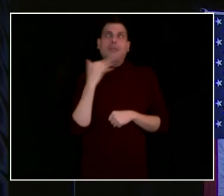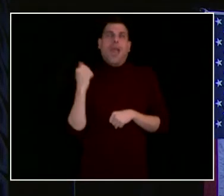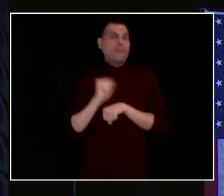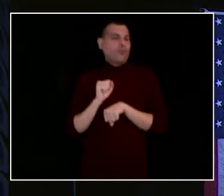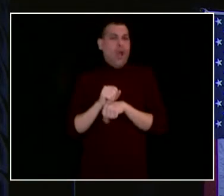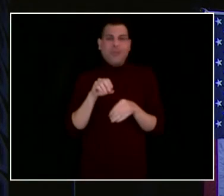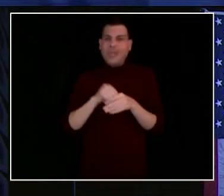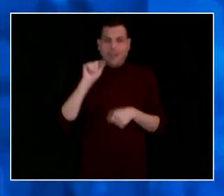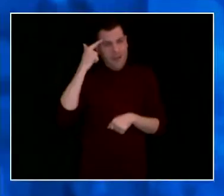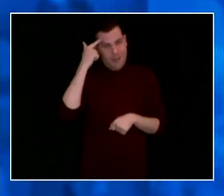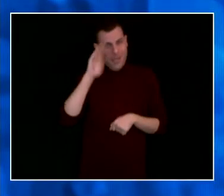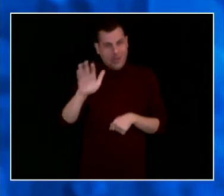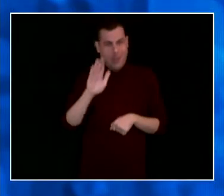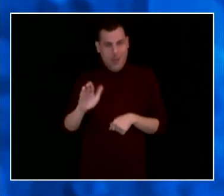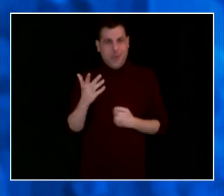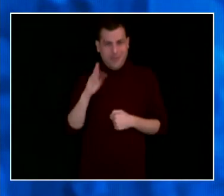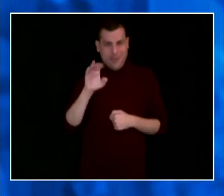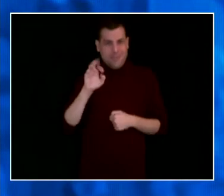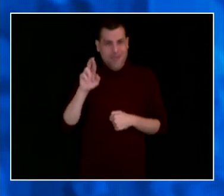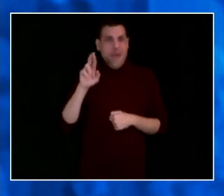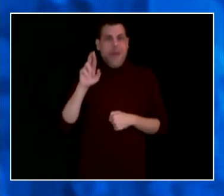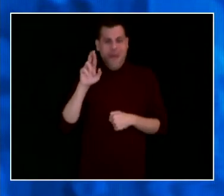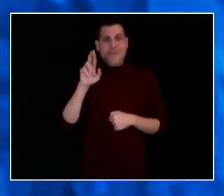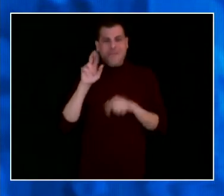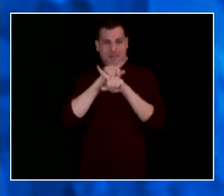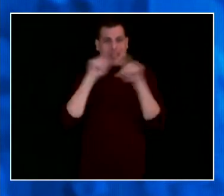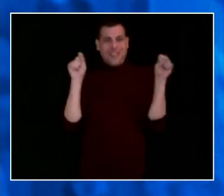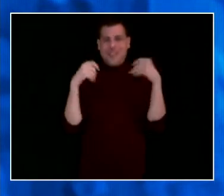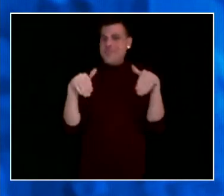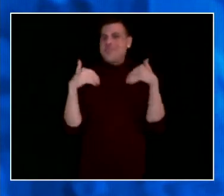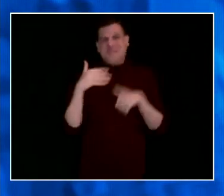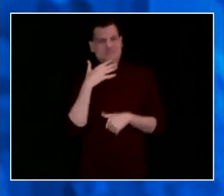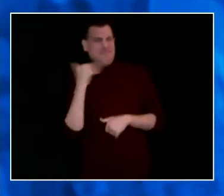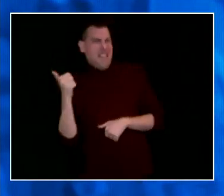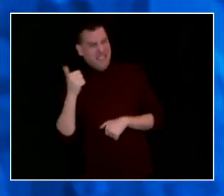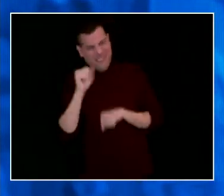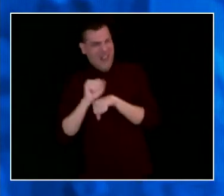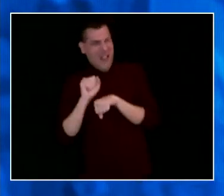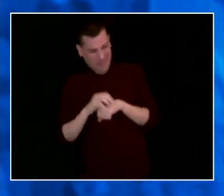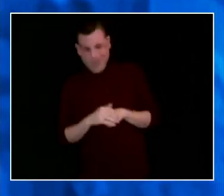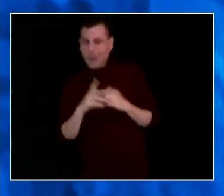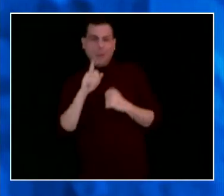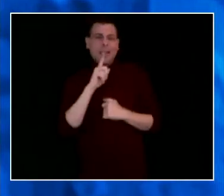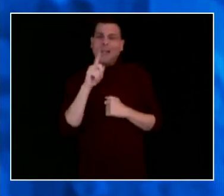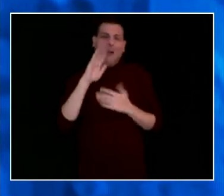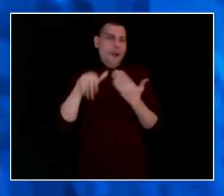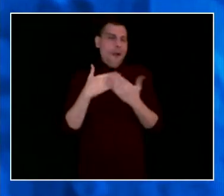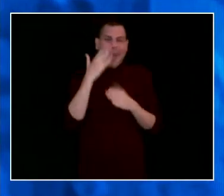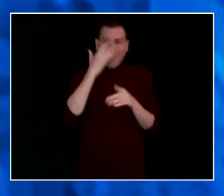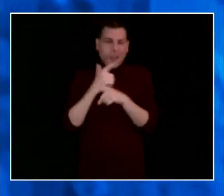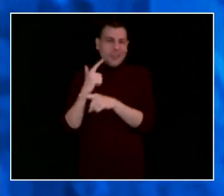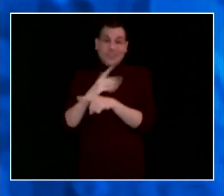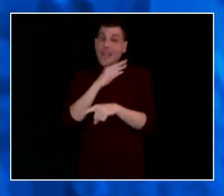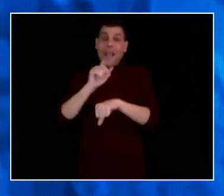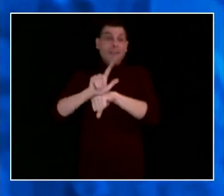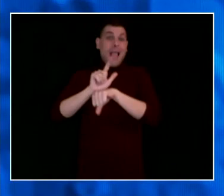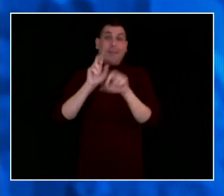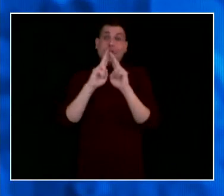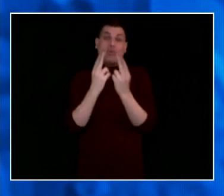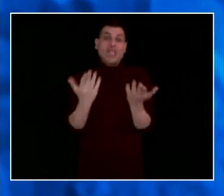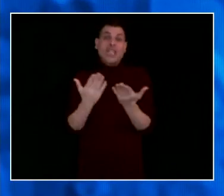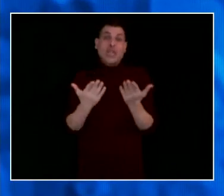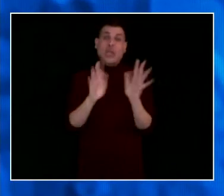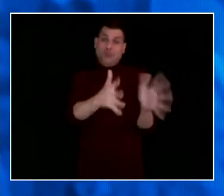being a borough president. Thanks to all of our brothers and sisters, and finally labor that's in the house.